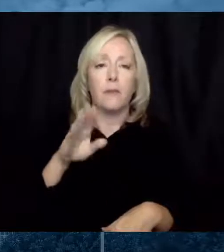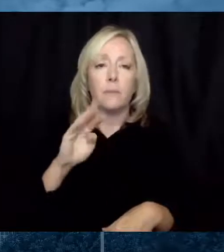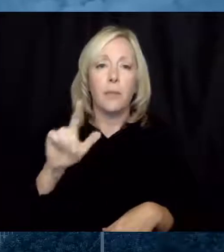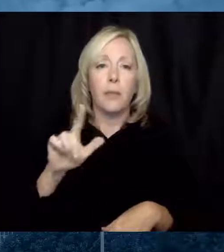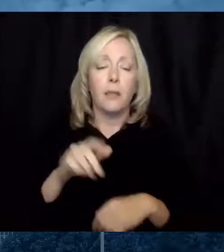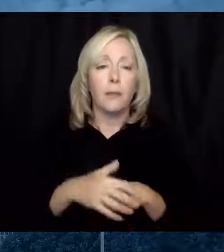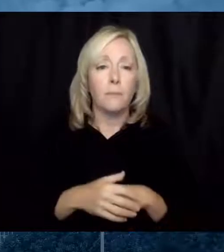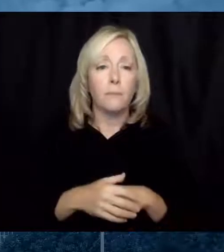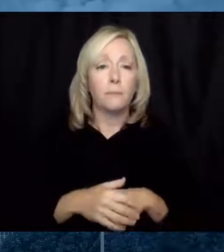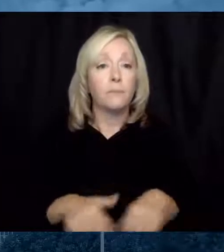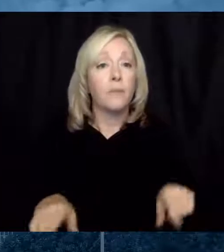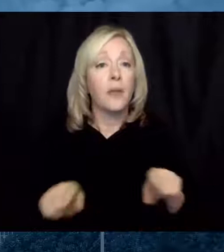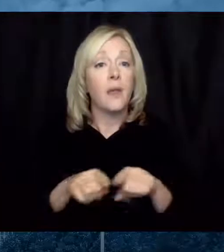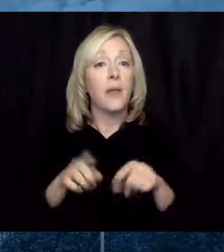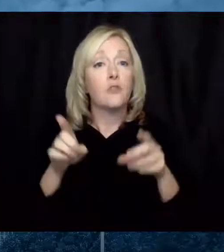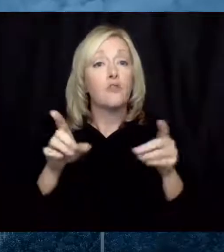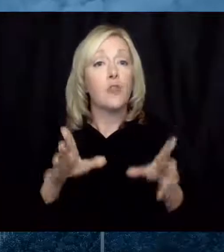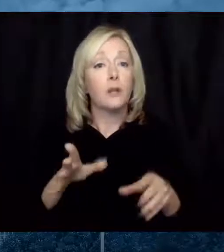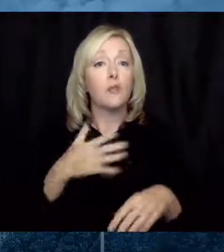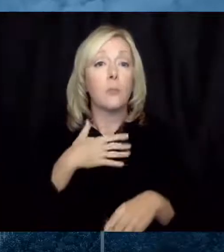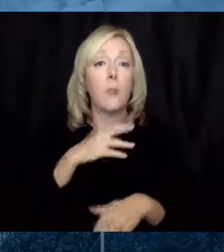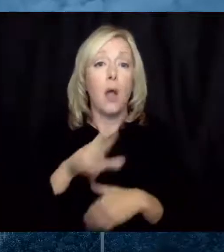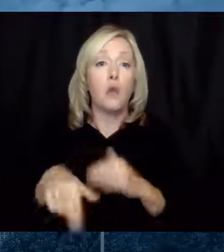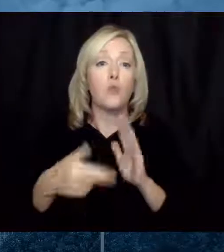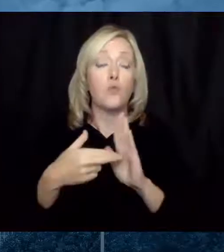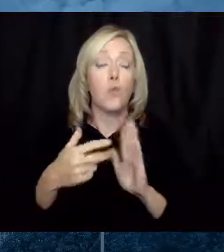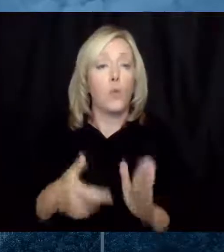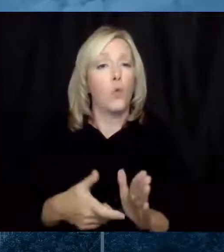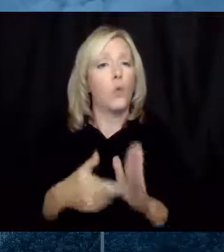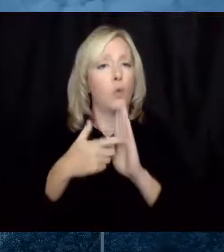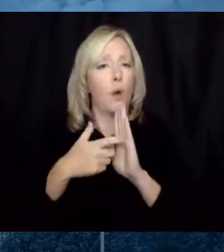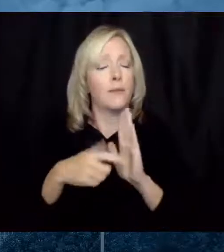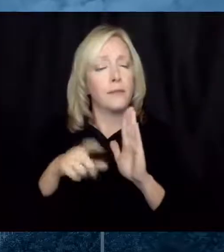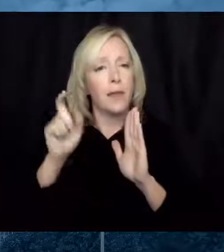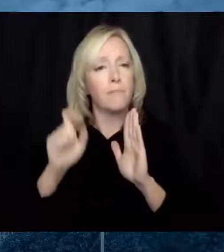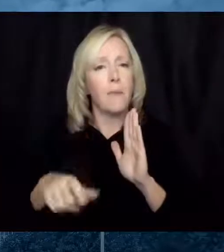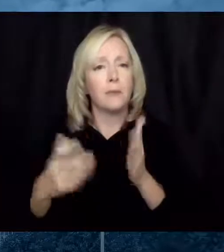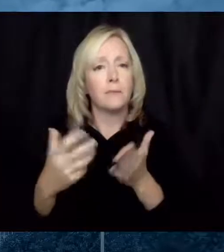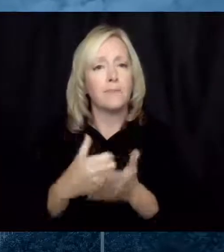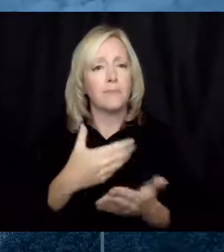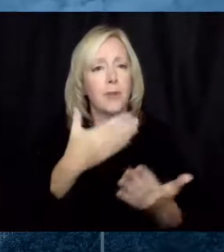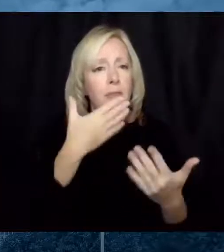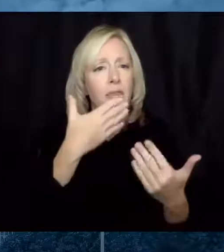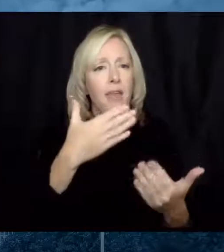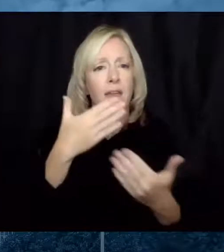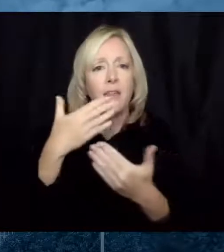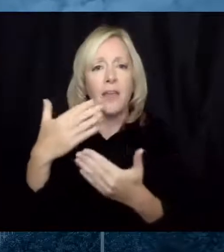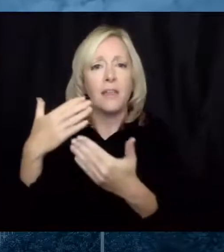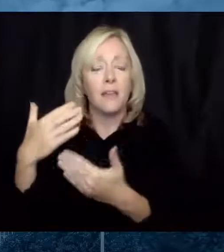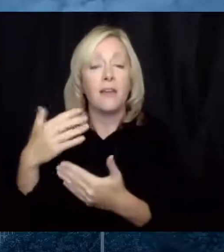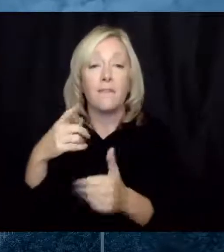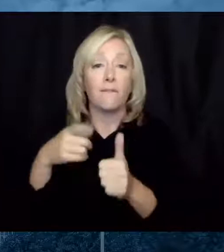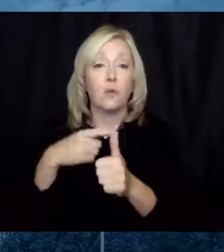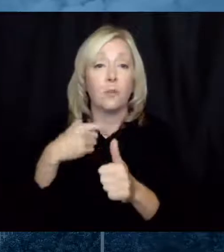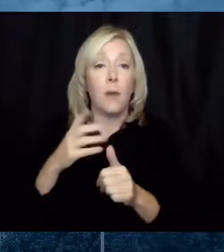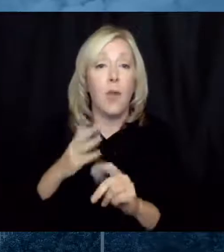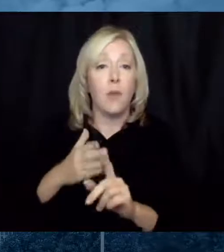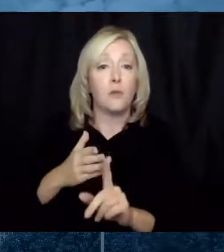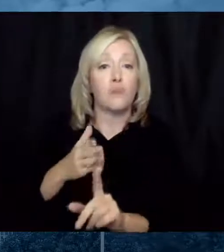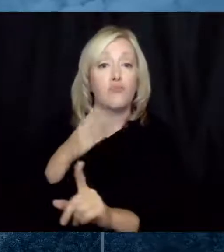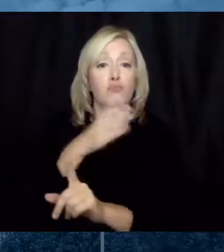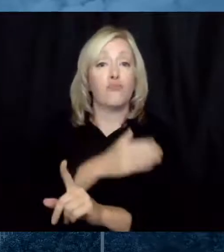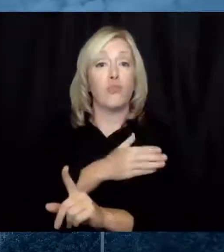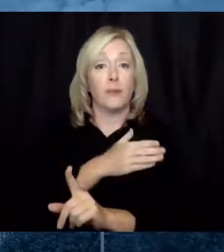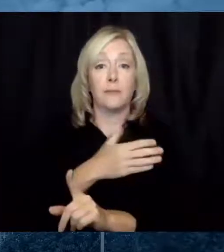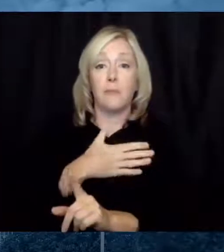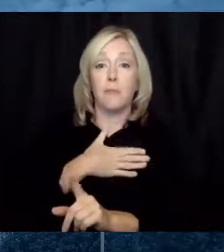with Disabilities, I would be completely remiss if I did not thank my predecessor and probably the person who worked